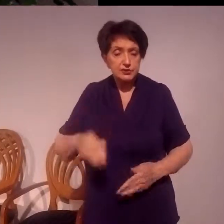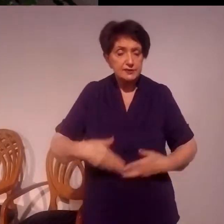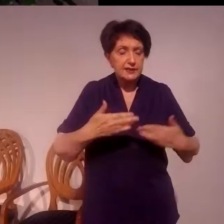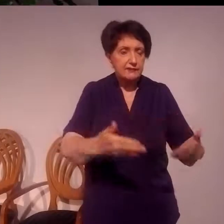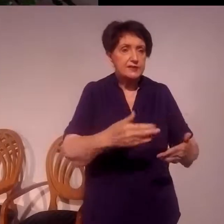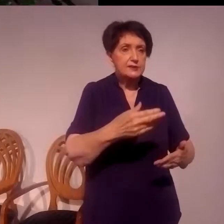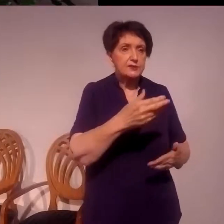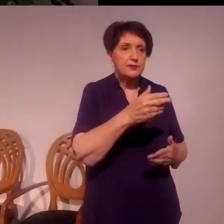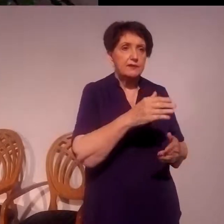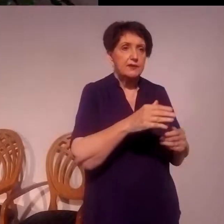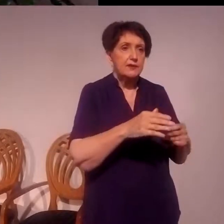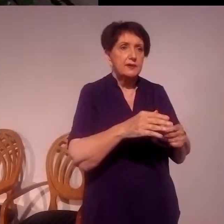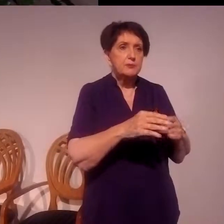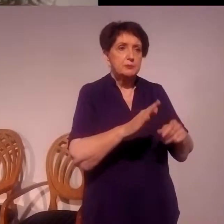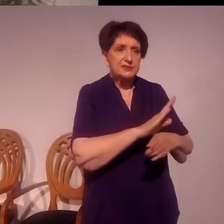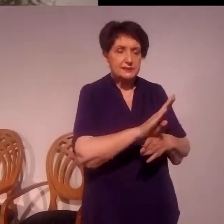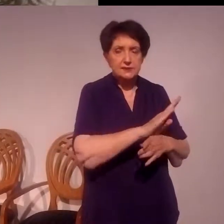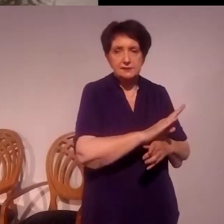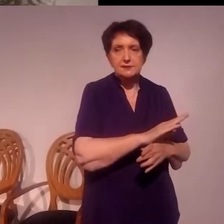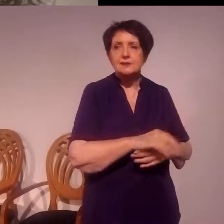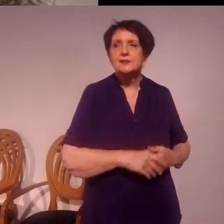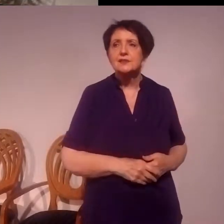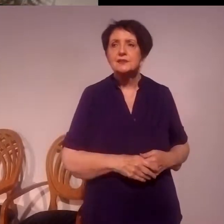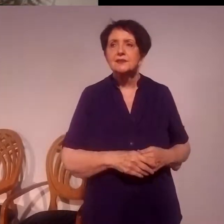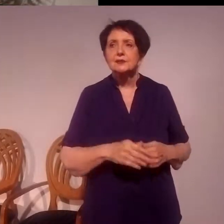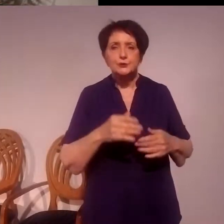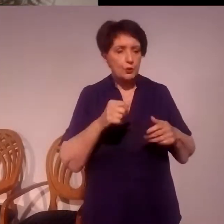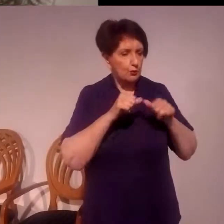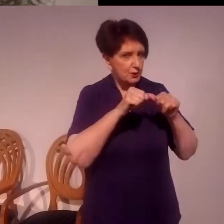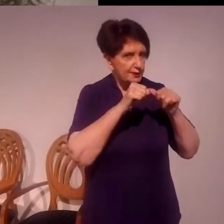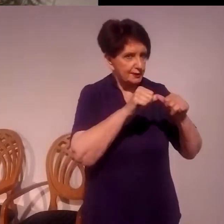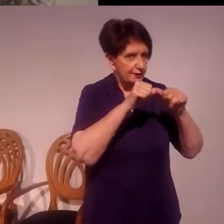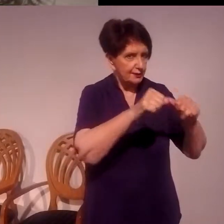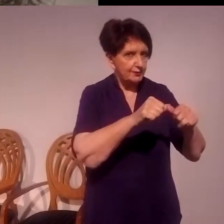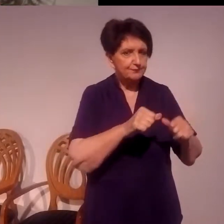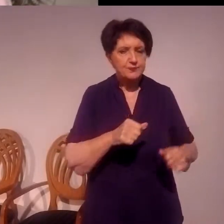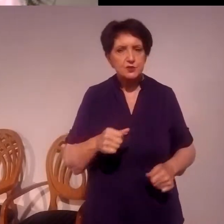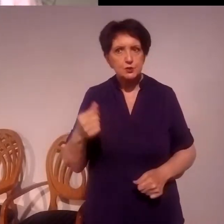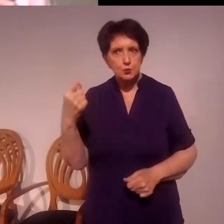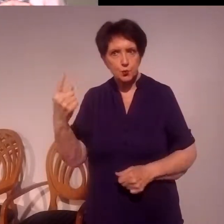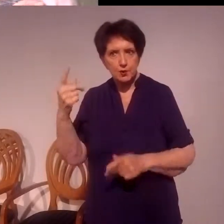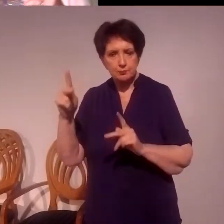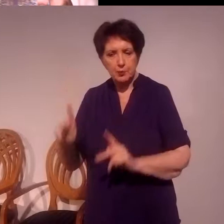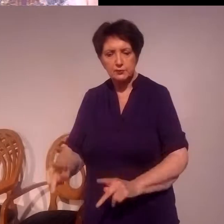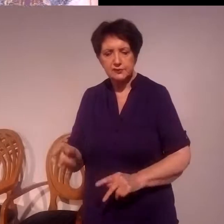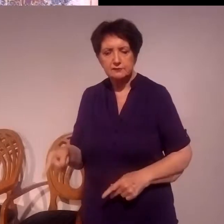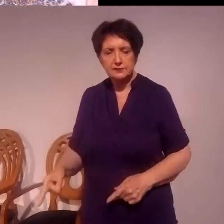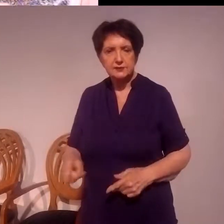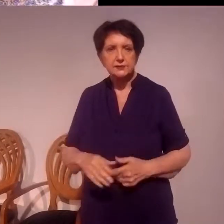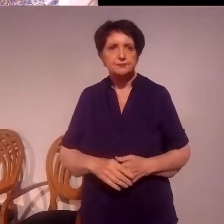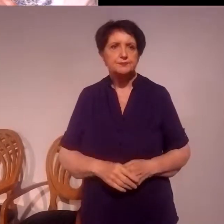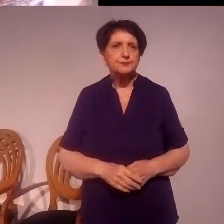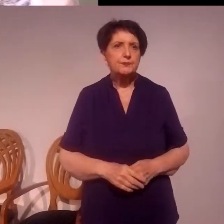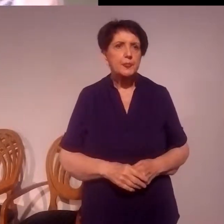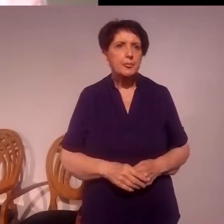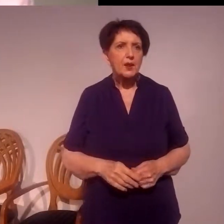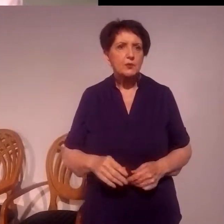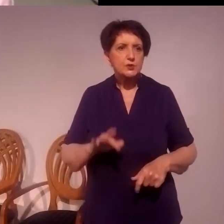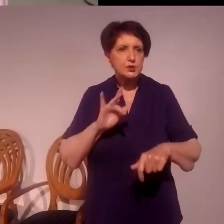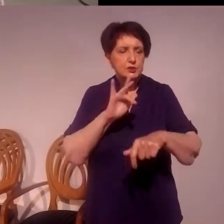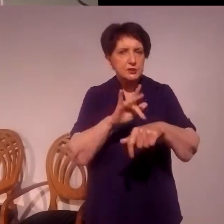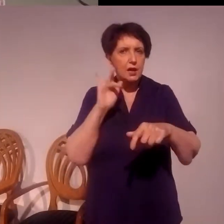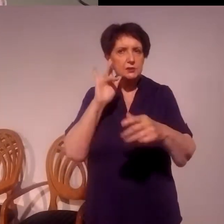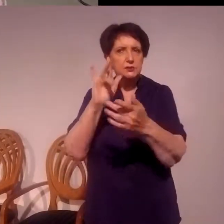Hay Foundation. So see, this is one person, but where she touched so